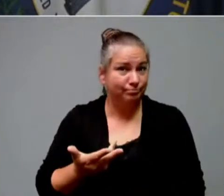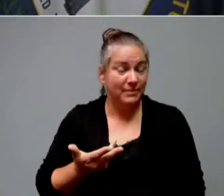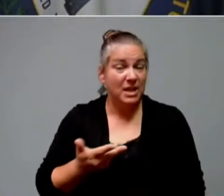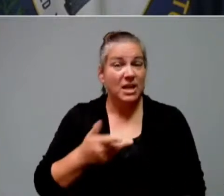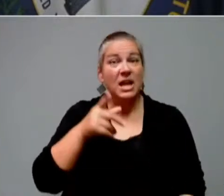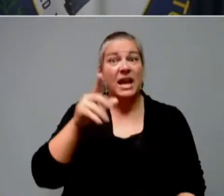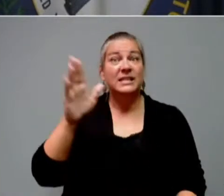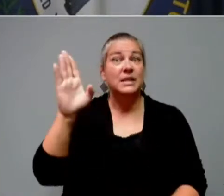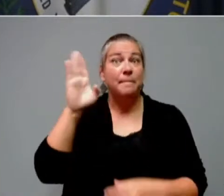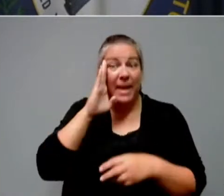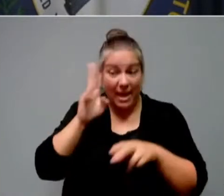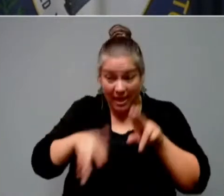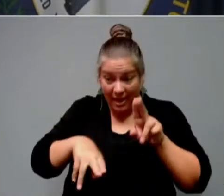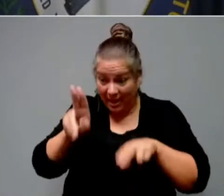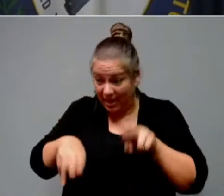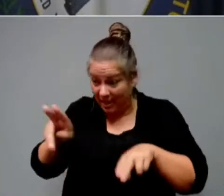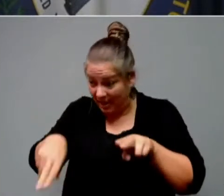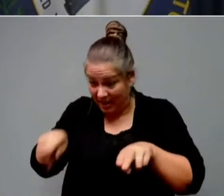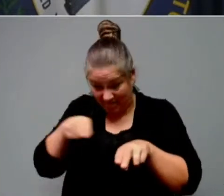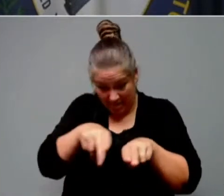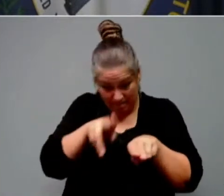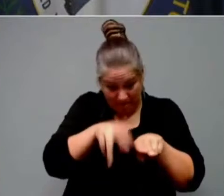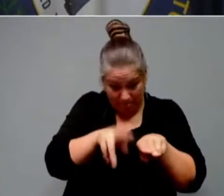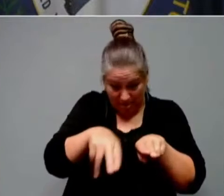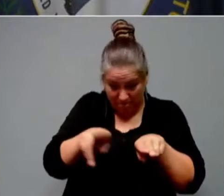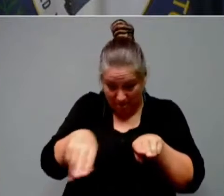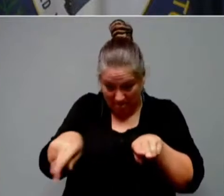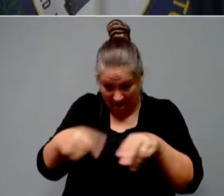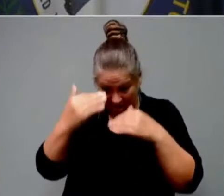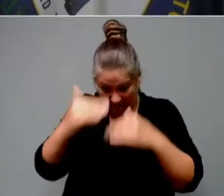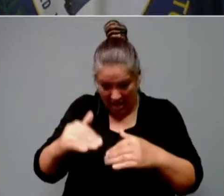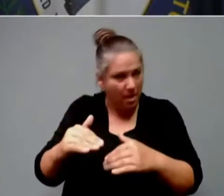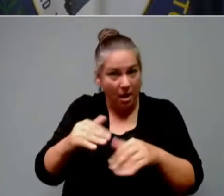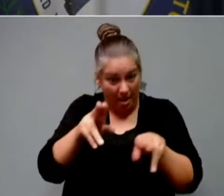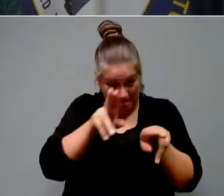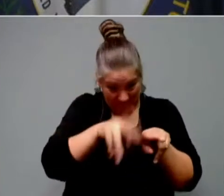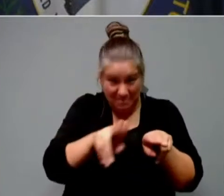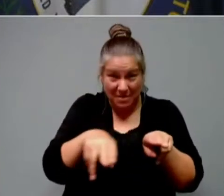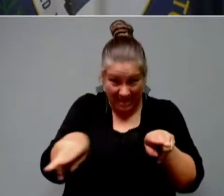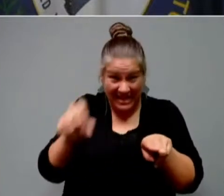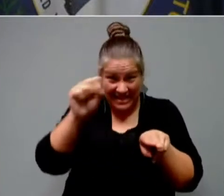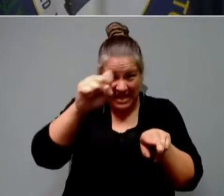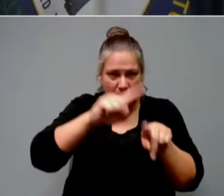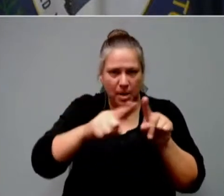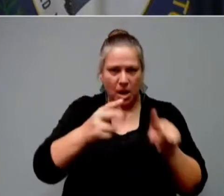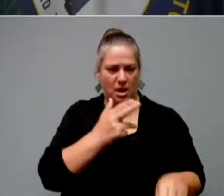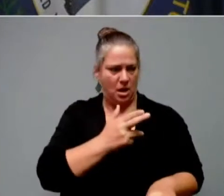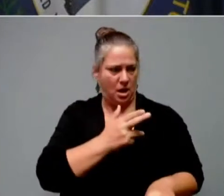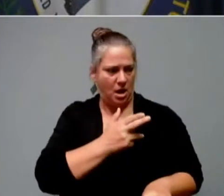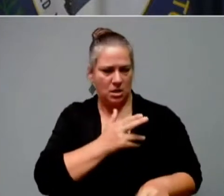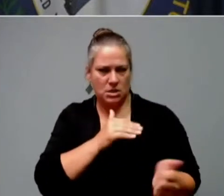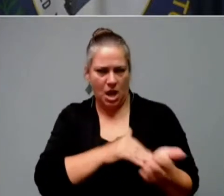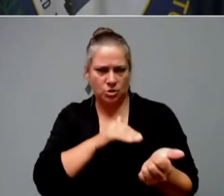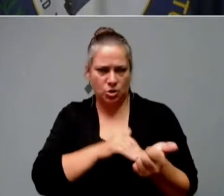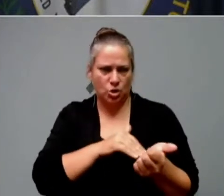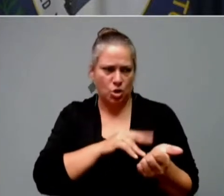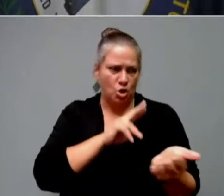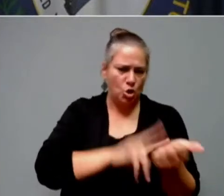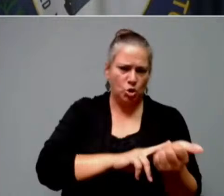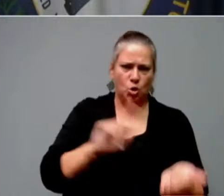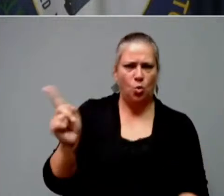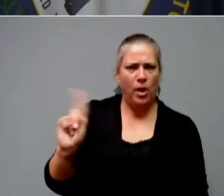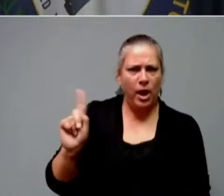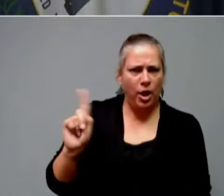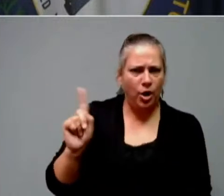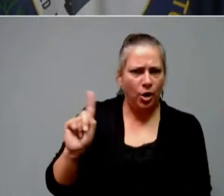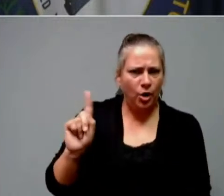them. It's having enough nurses and doctors right now working all of their shifts. We run out of capacity